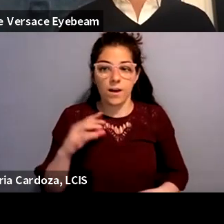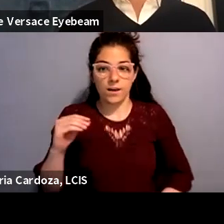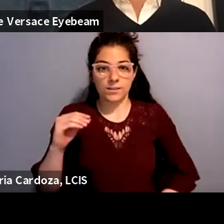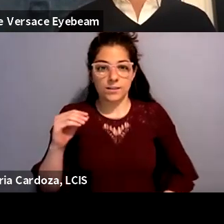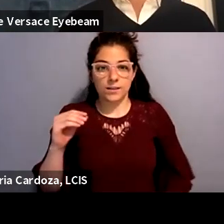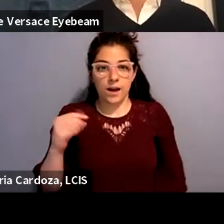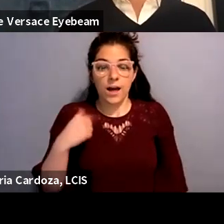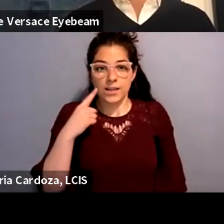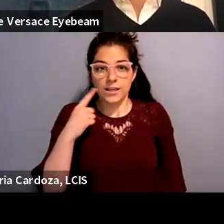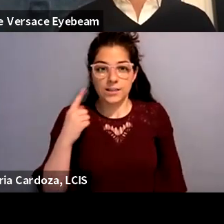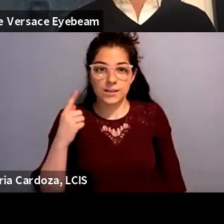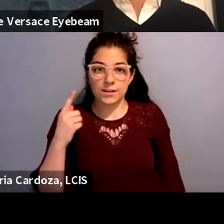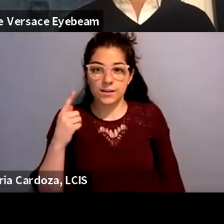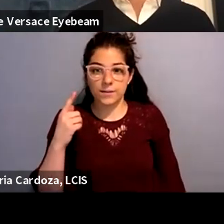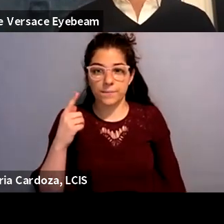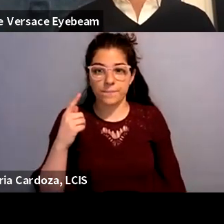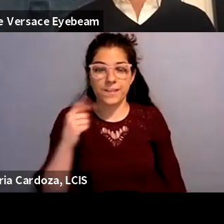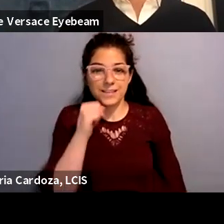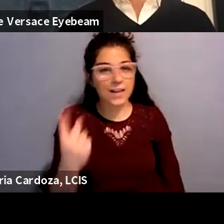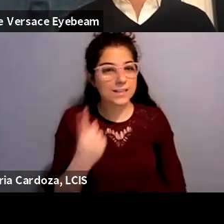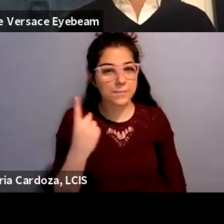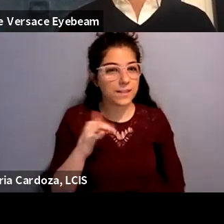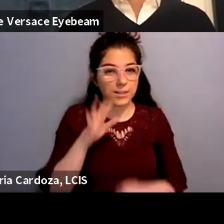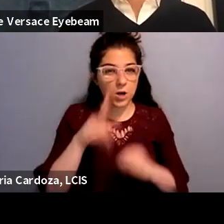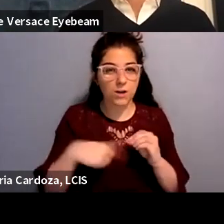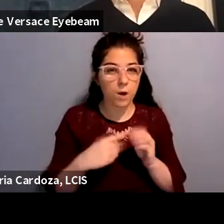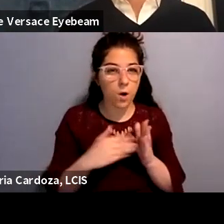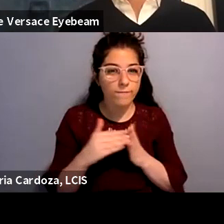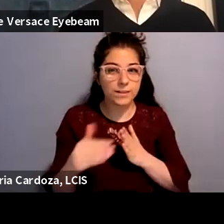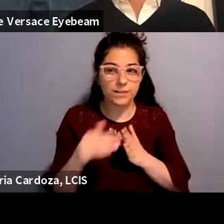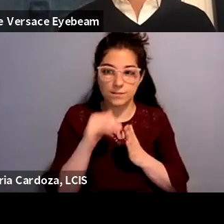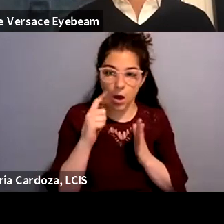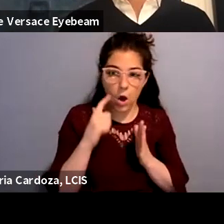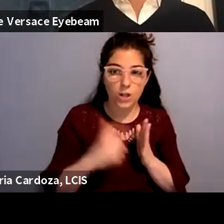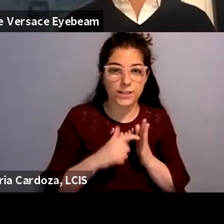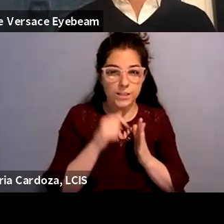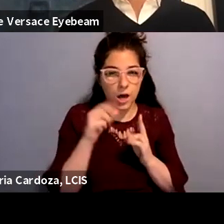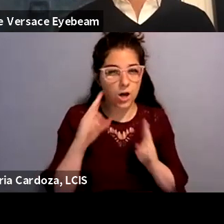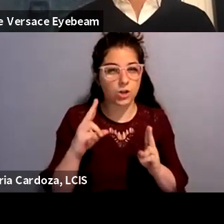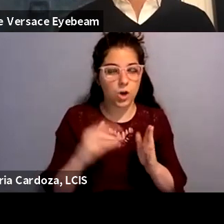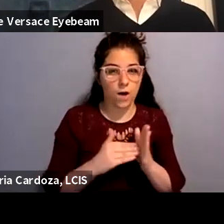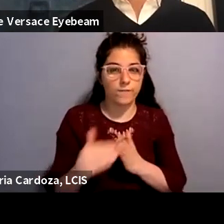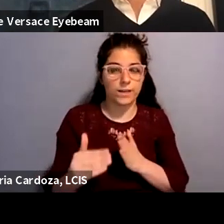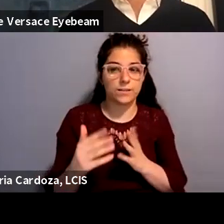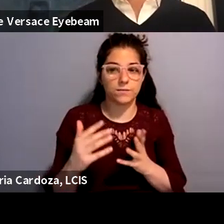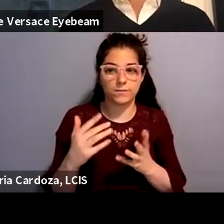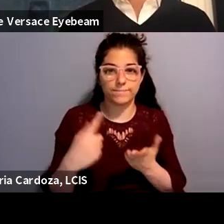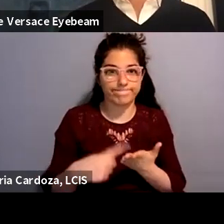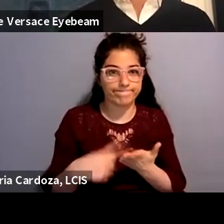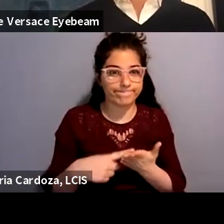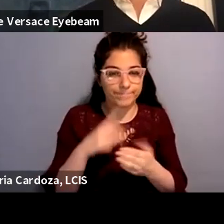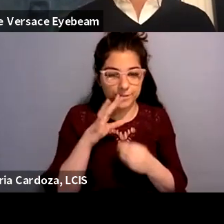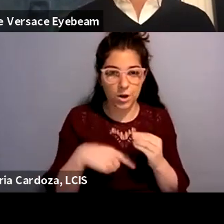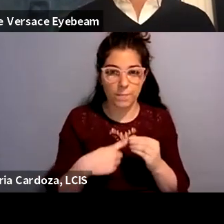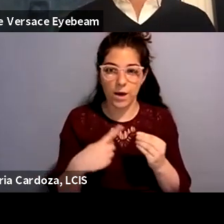And I think it's not something that's talked about and acknowledged and honored often when we talk about,